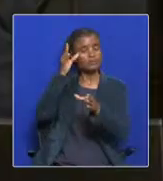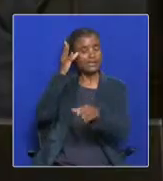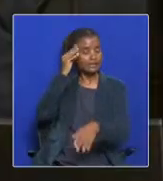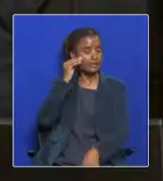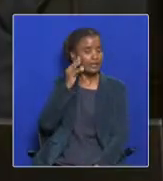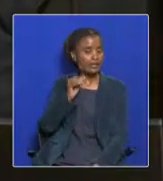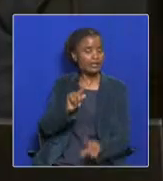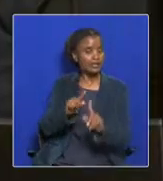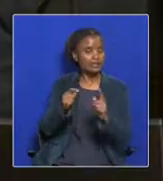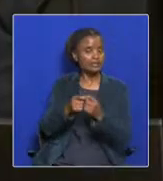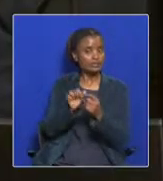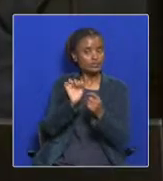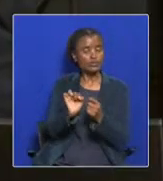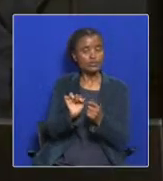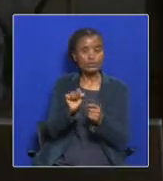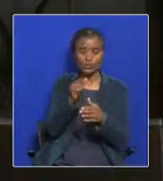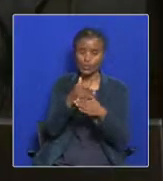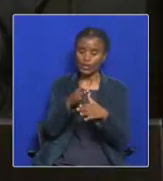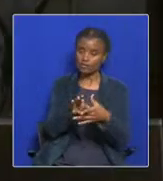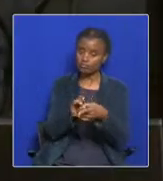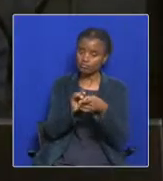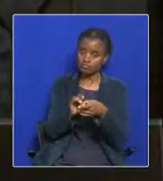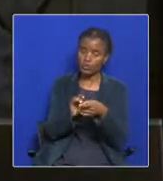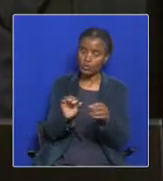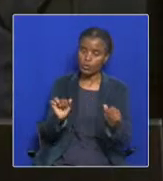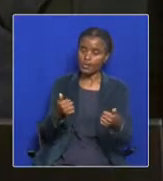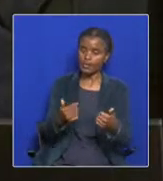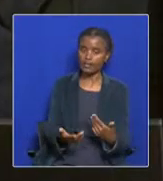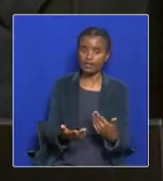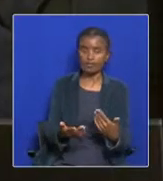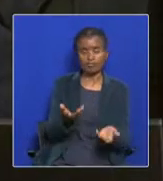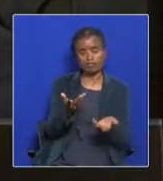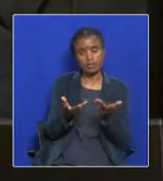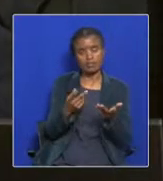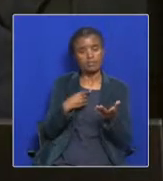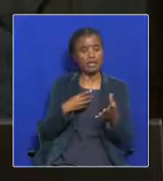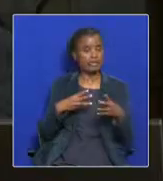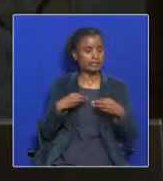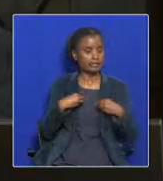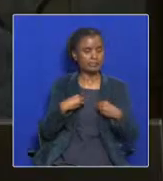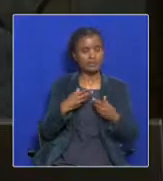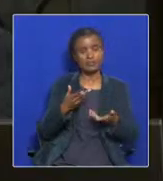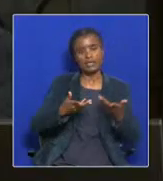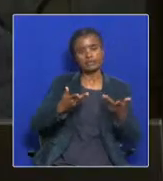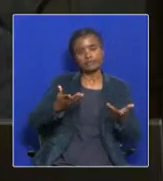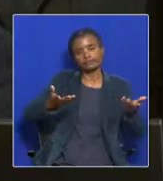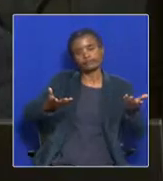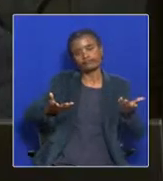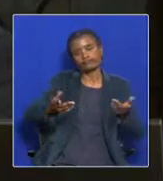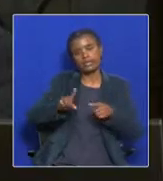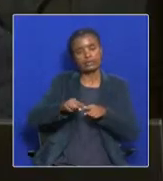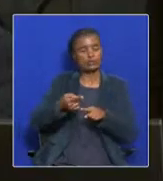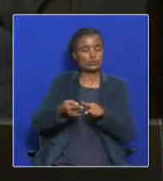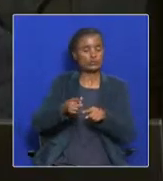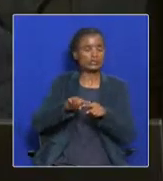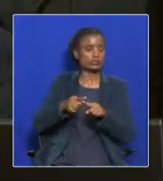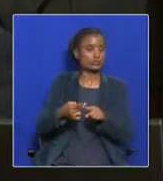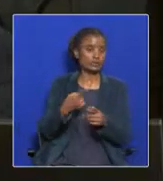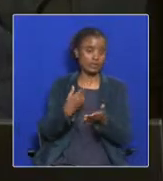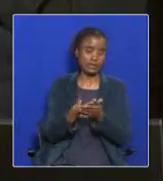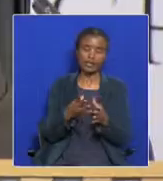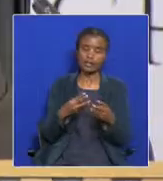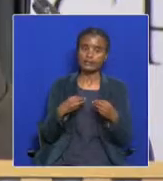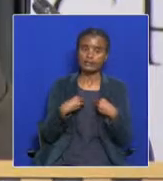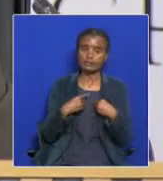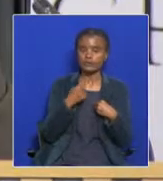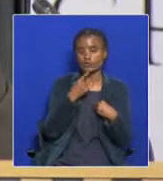Yes. I'm prepared to accept maybe pettiness, excuses, you not picking Sanders